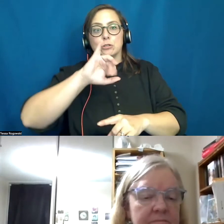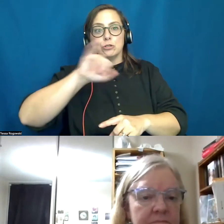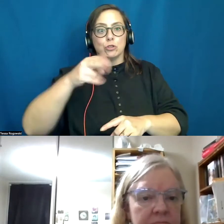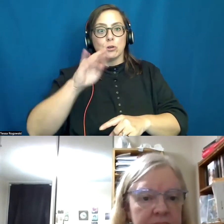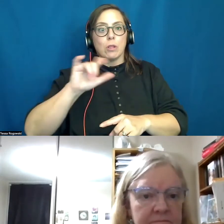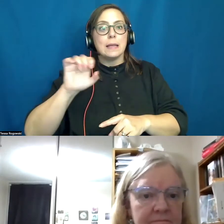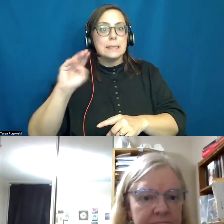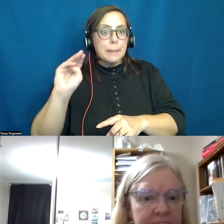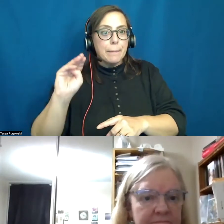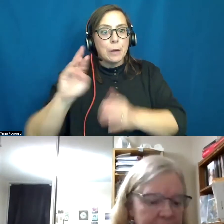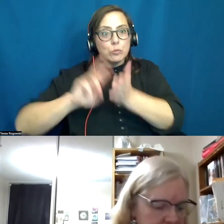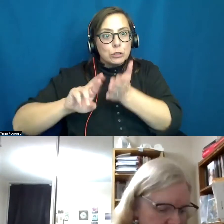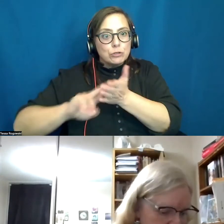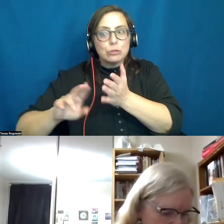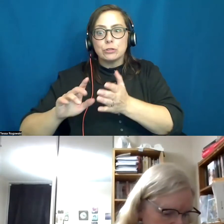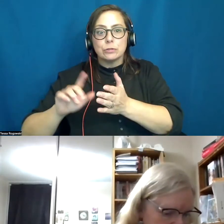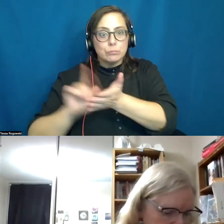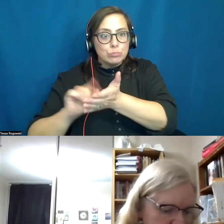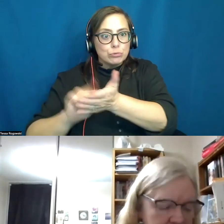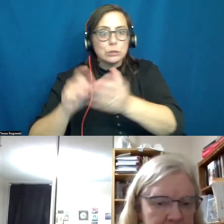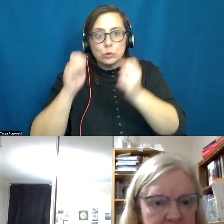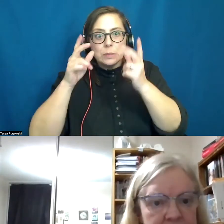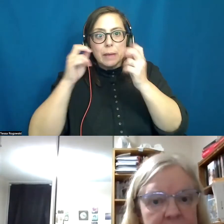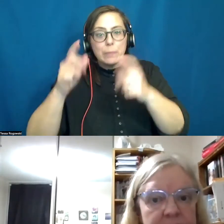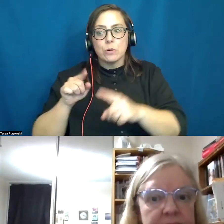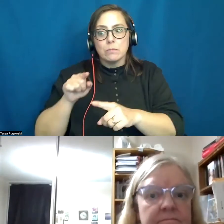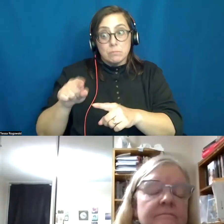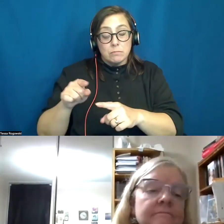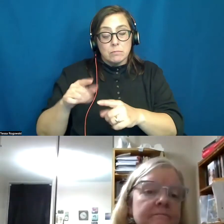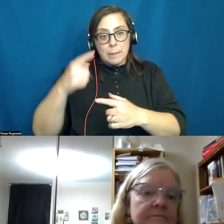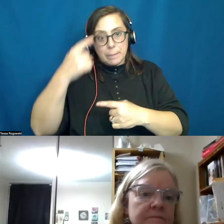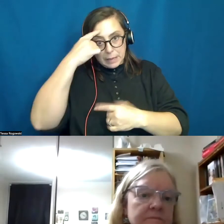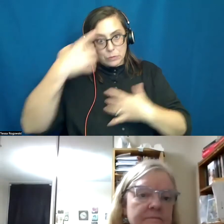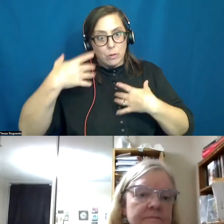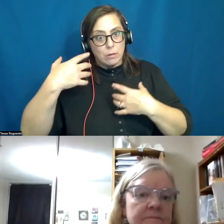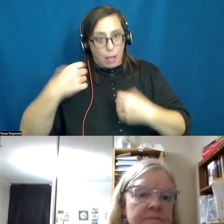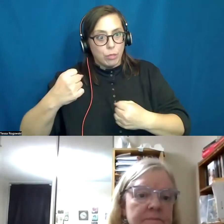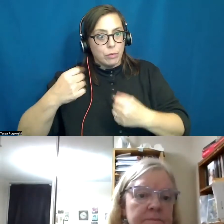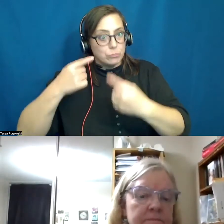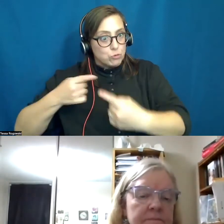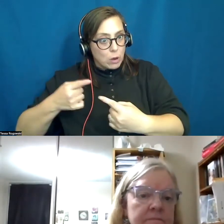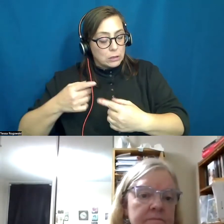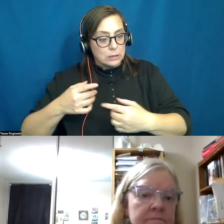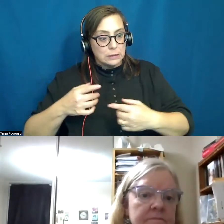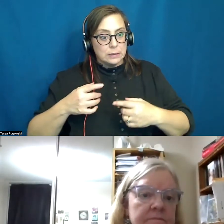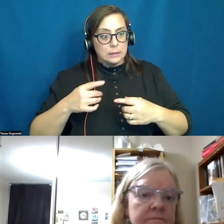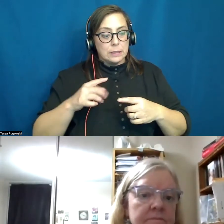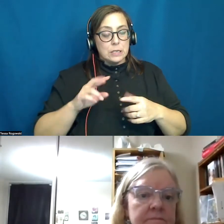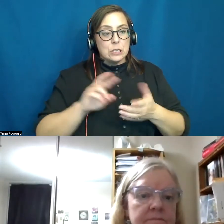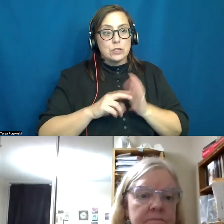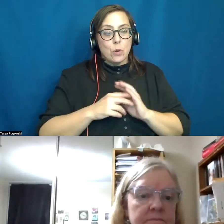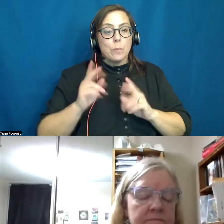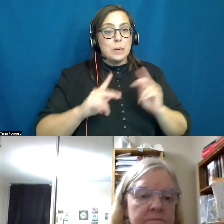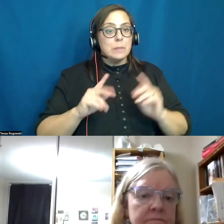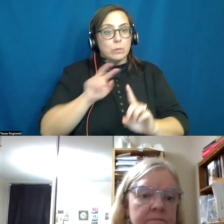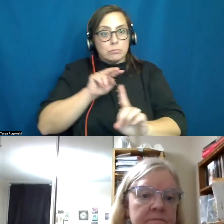kind of assumed. Do you find that that those themes are received in different ways based on